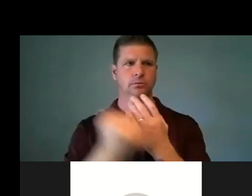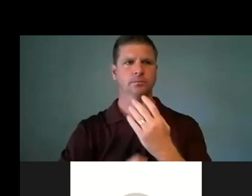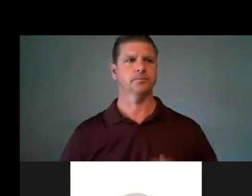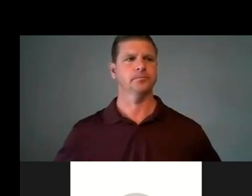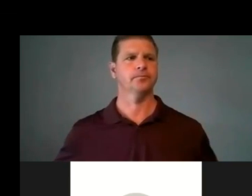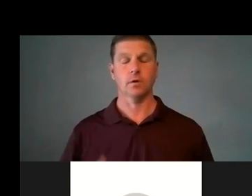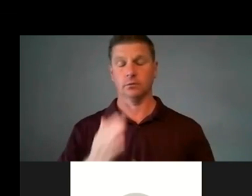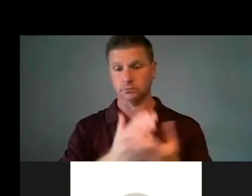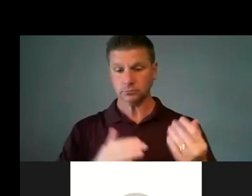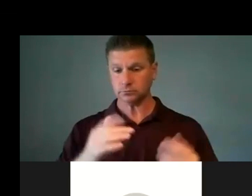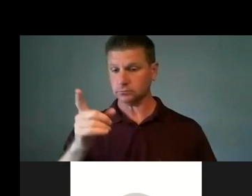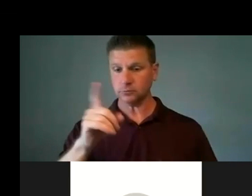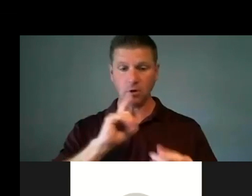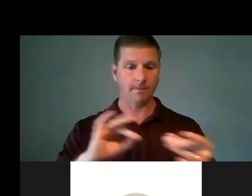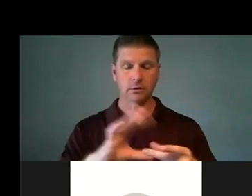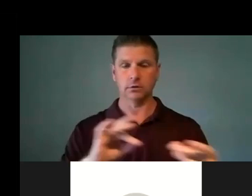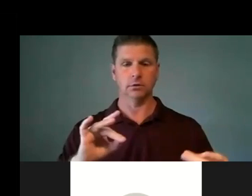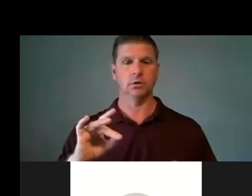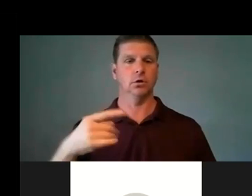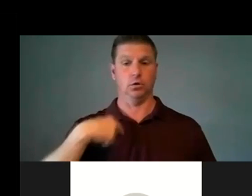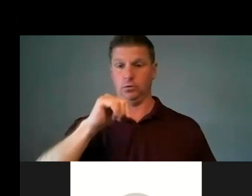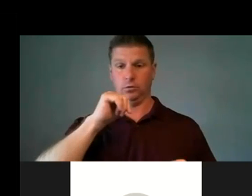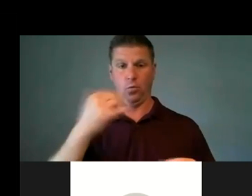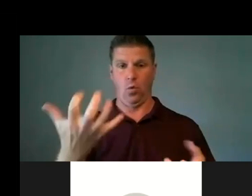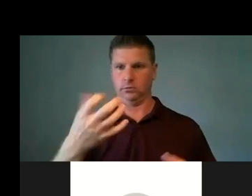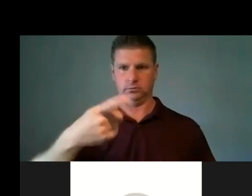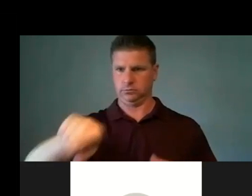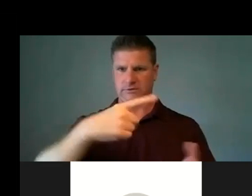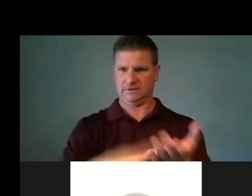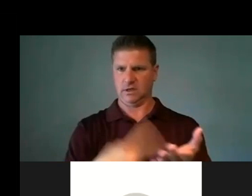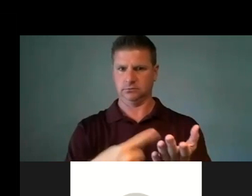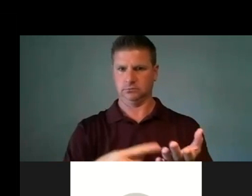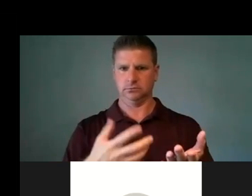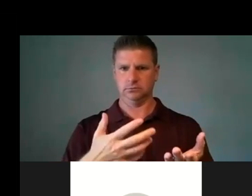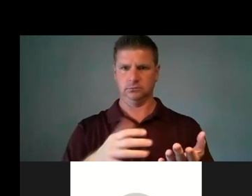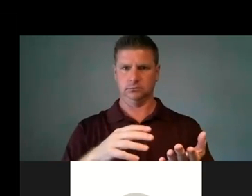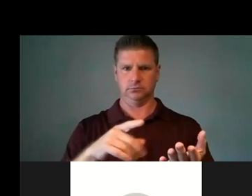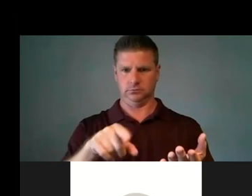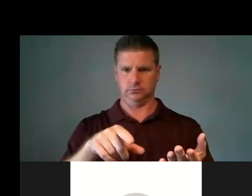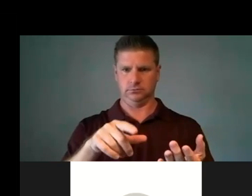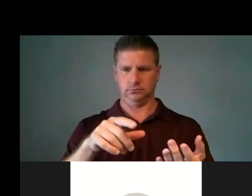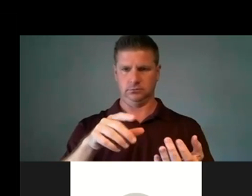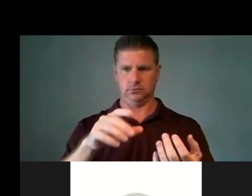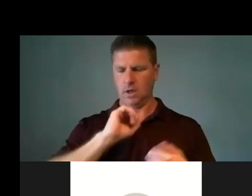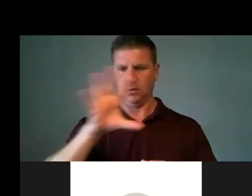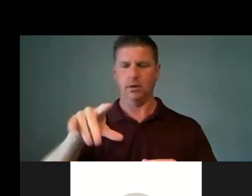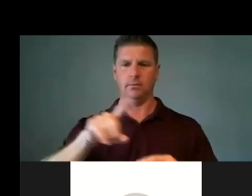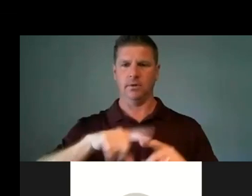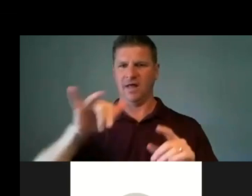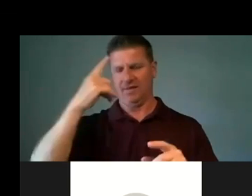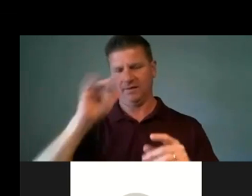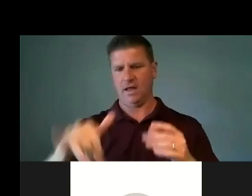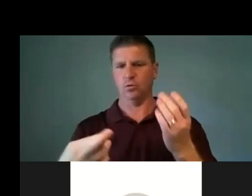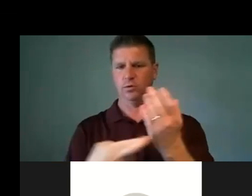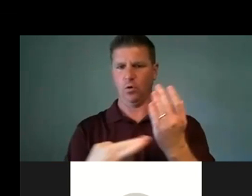Some of the comments simply asked us not to discuss this at all today. I think what we've just heard, frankly, reinforces the need